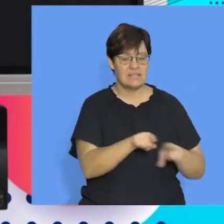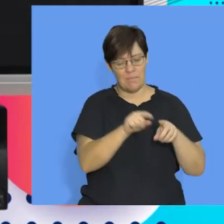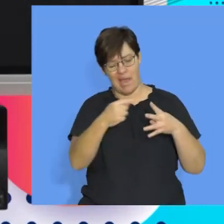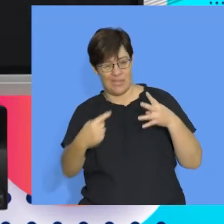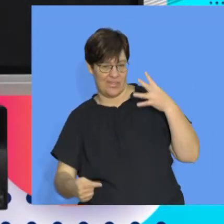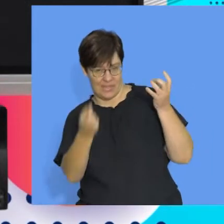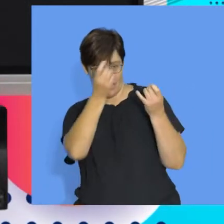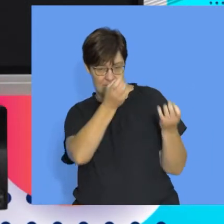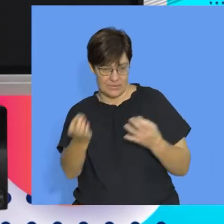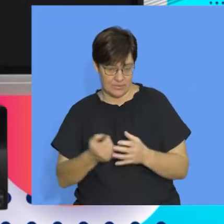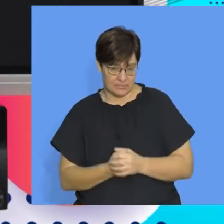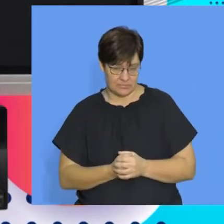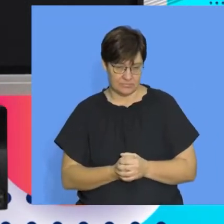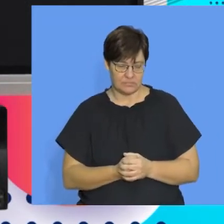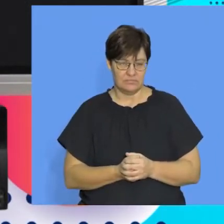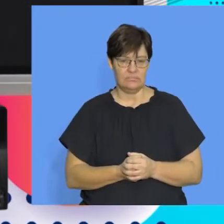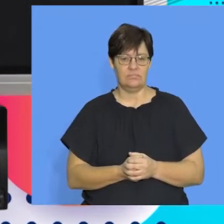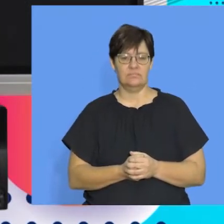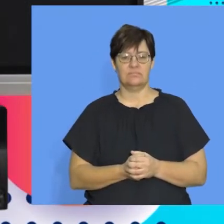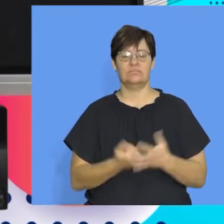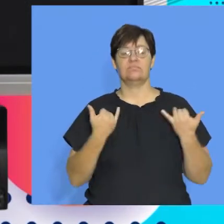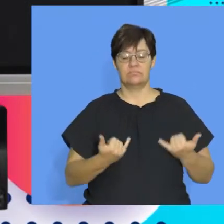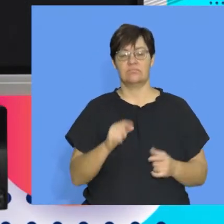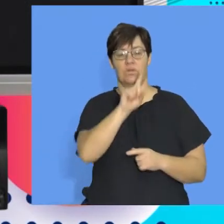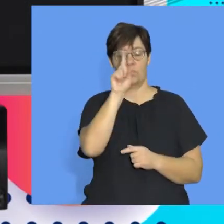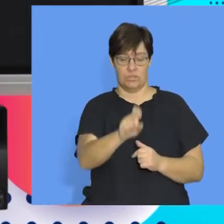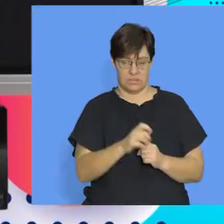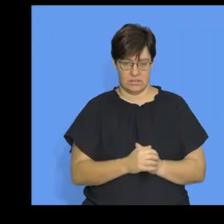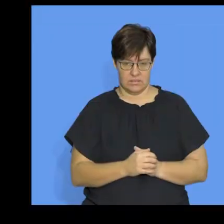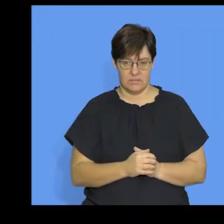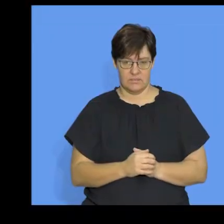information. Okay, so now we move on to our question. It says here,